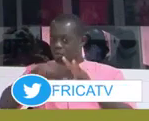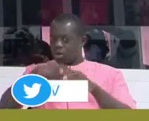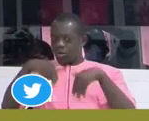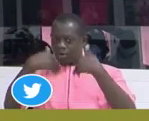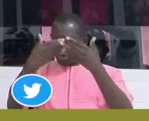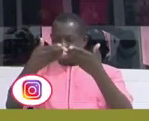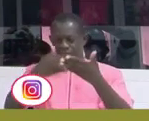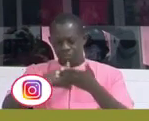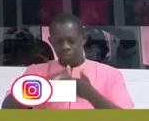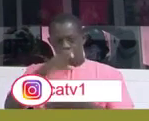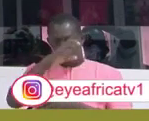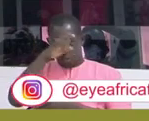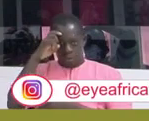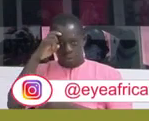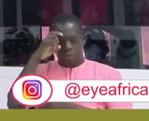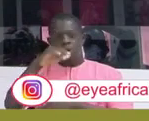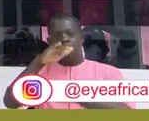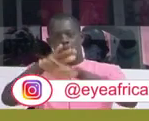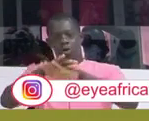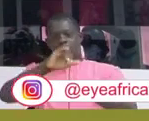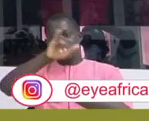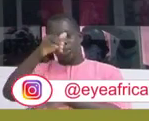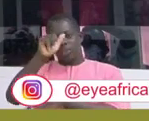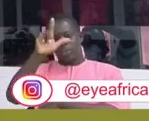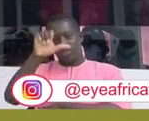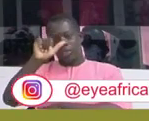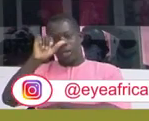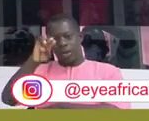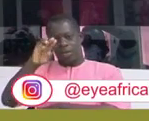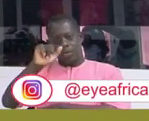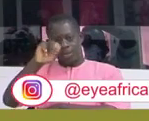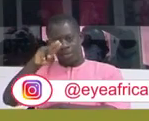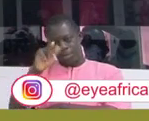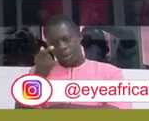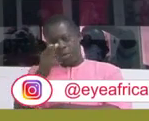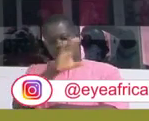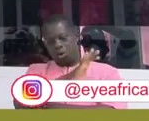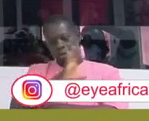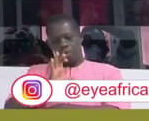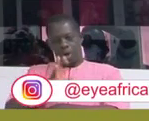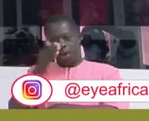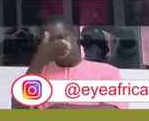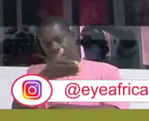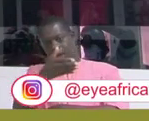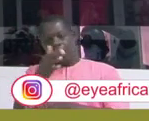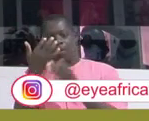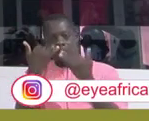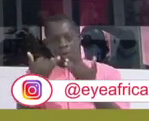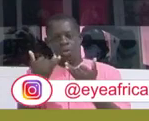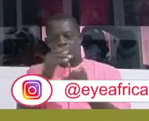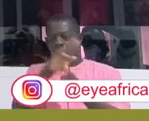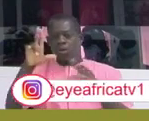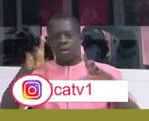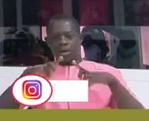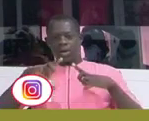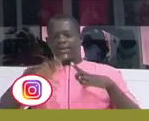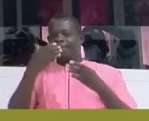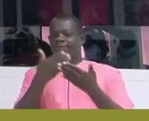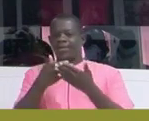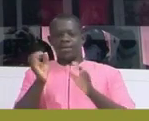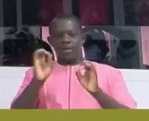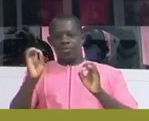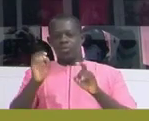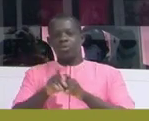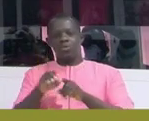uncle. He has to give me work to work on Jalama's compound here. But he's not yet ready